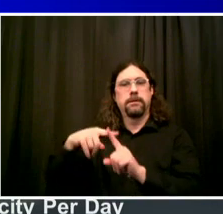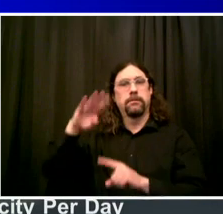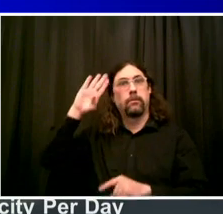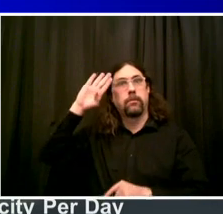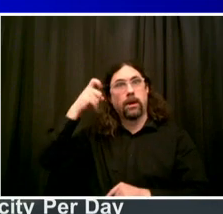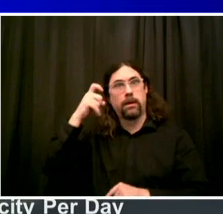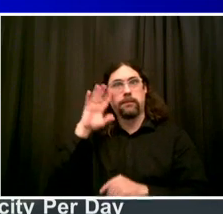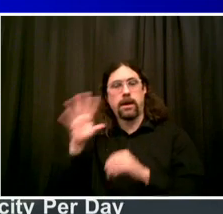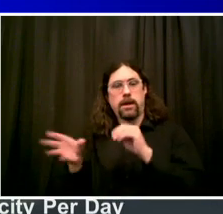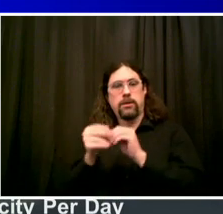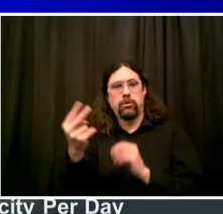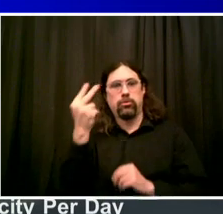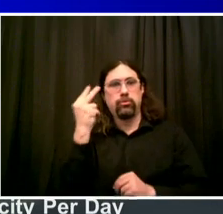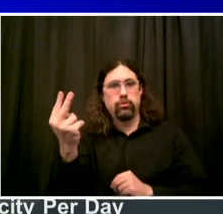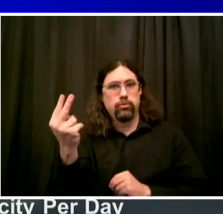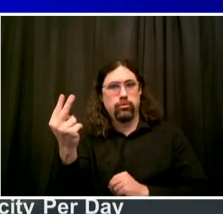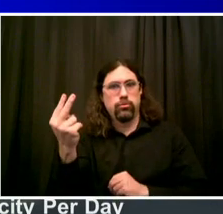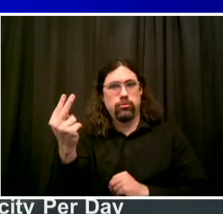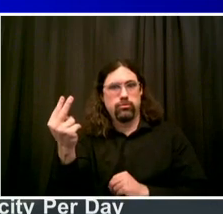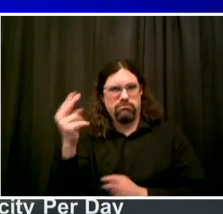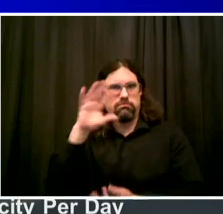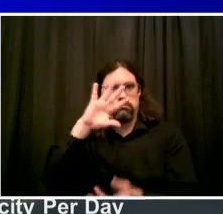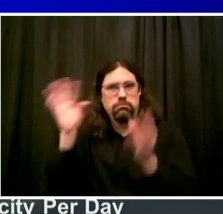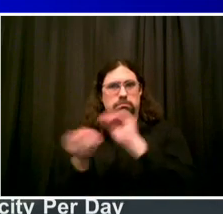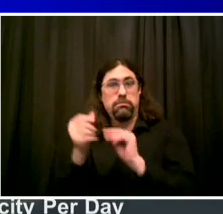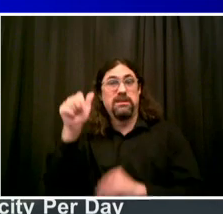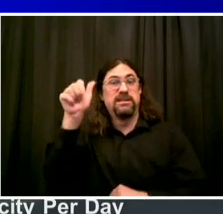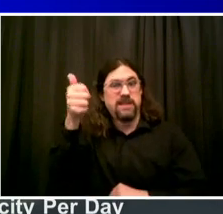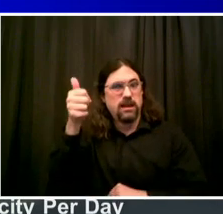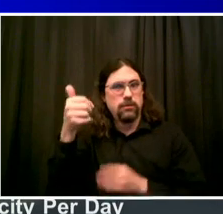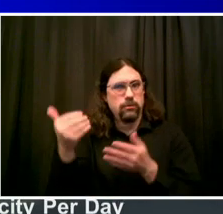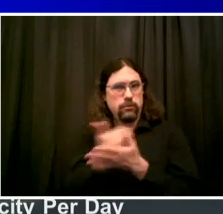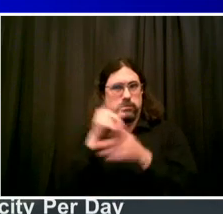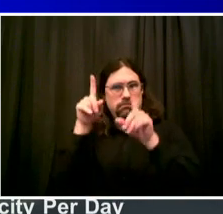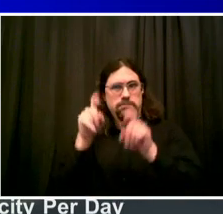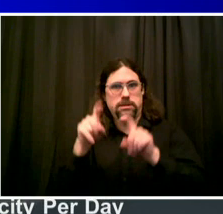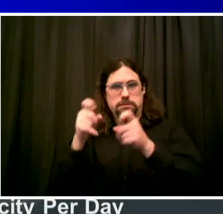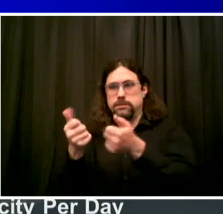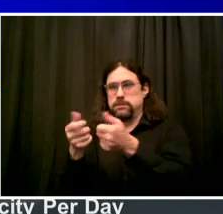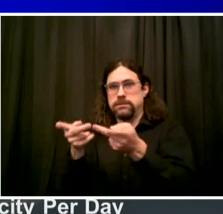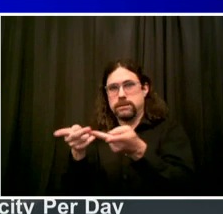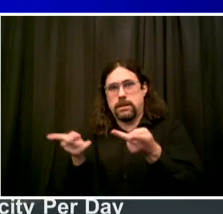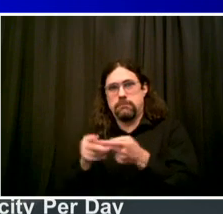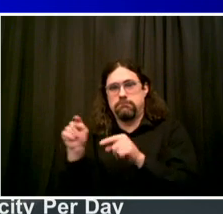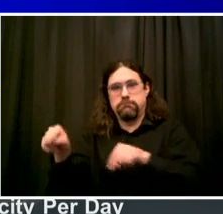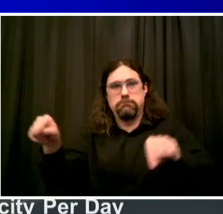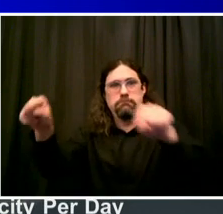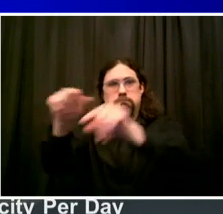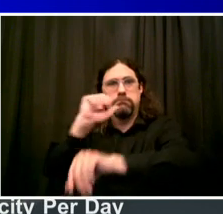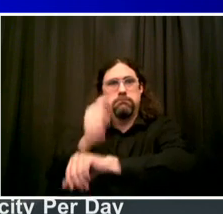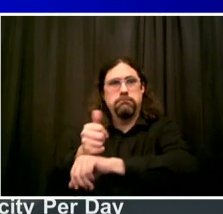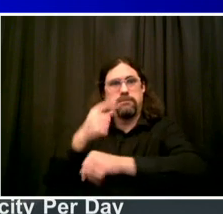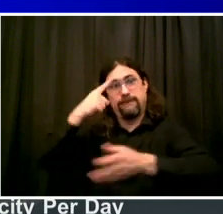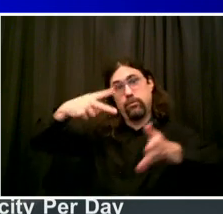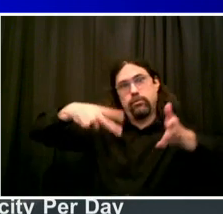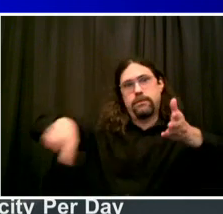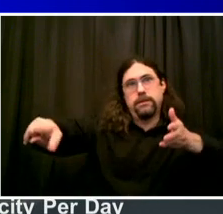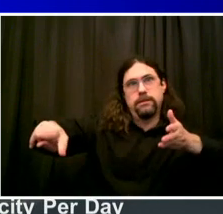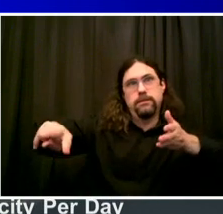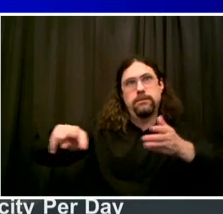in Fordham Manor and Melrose. So add that into the equation. So again,